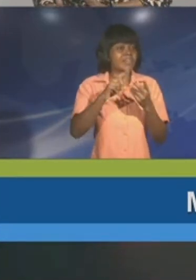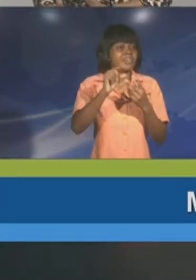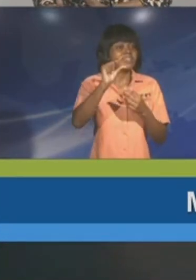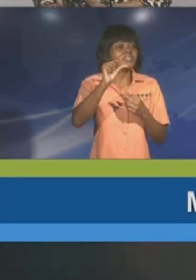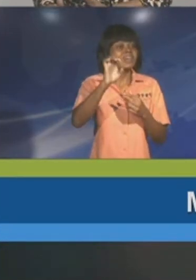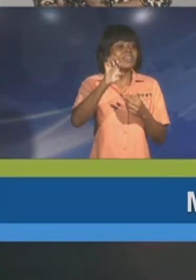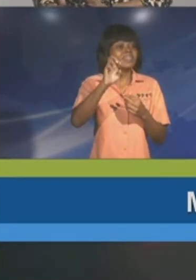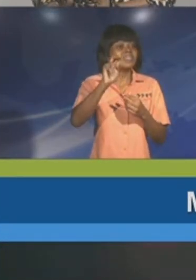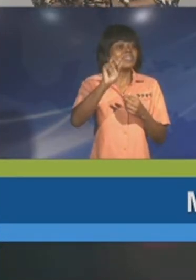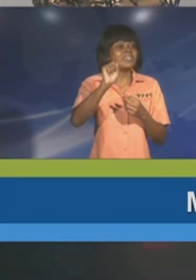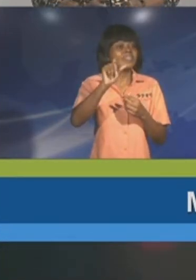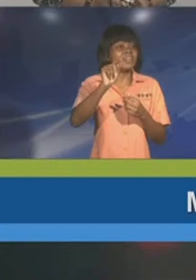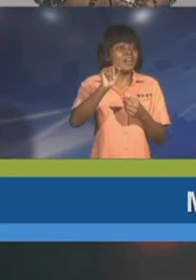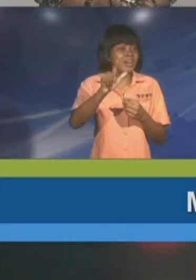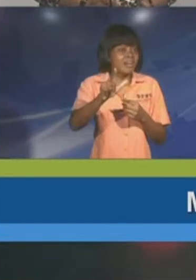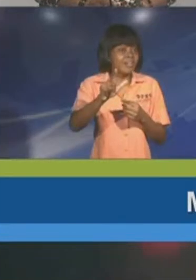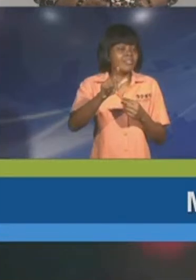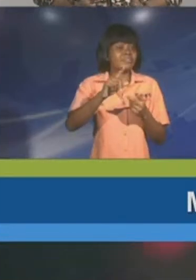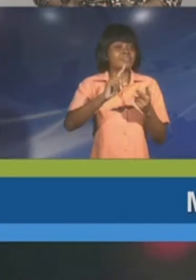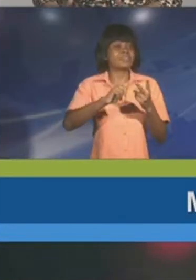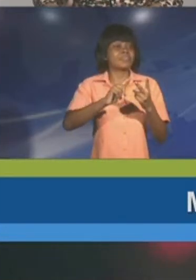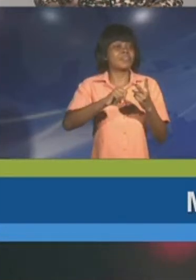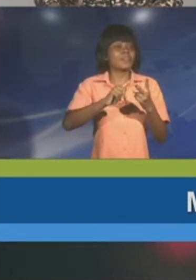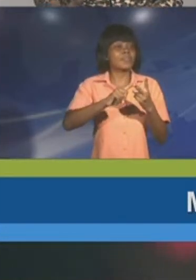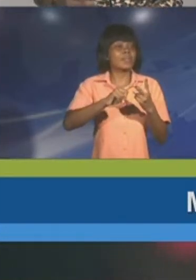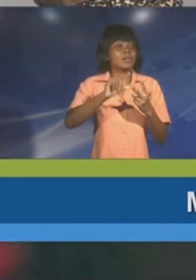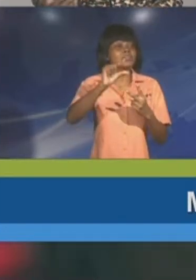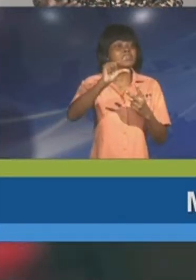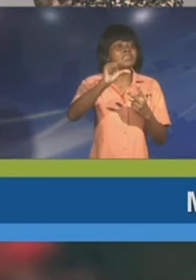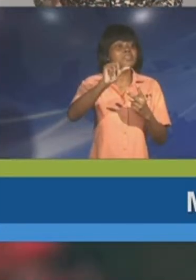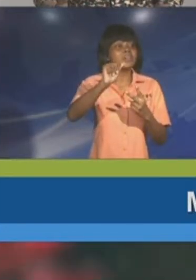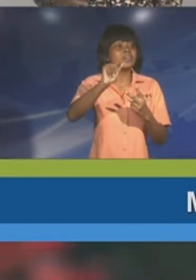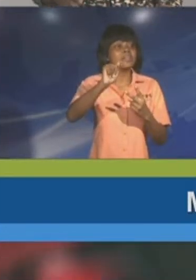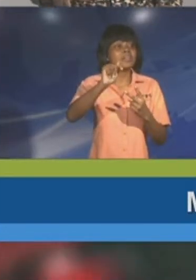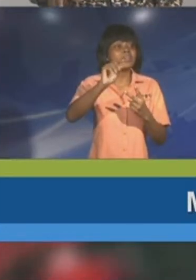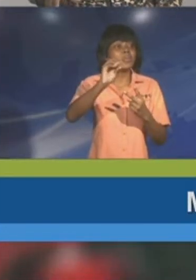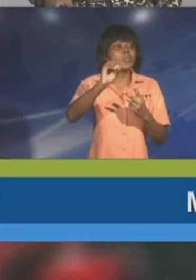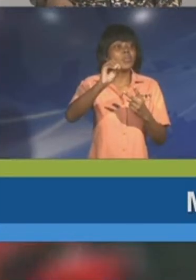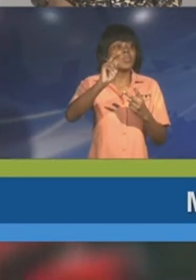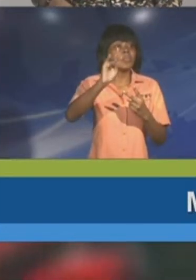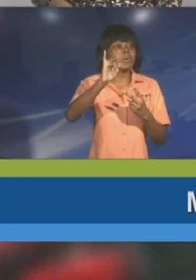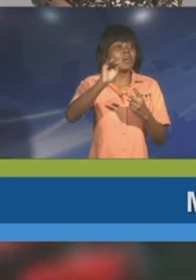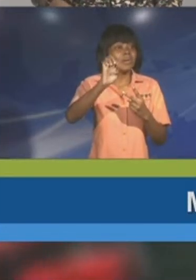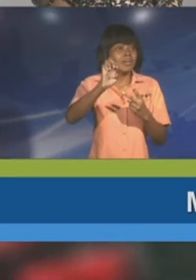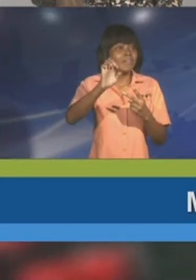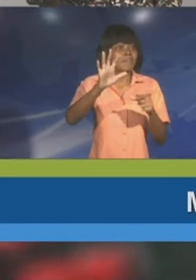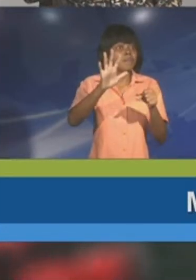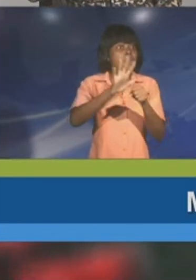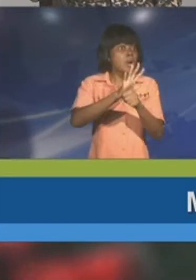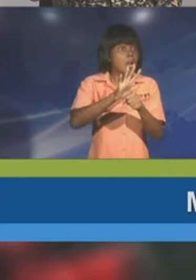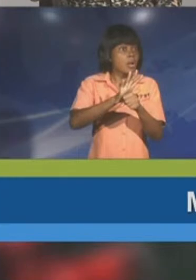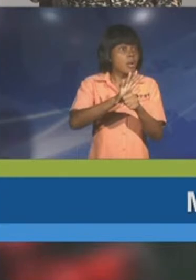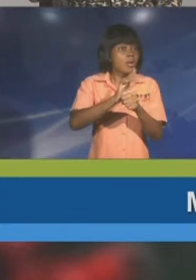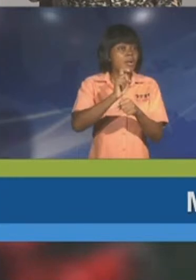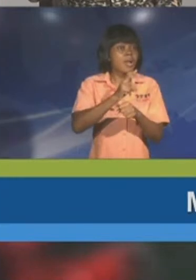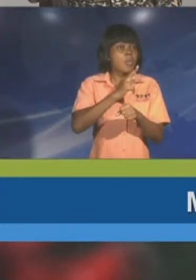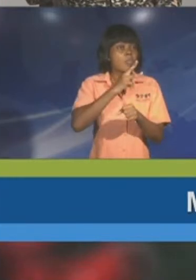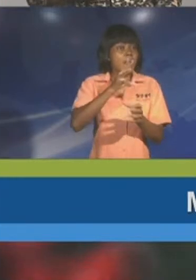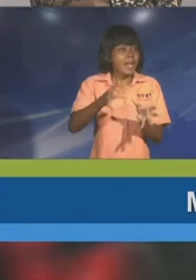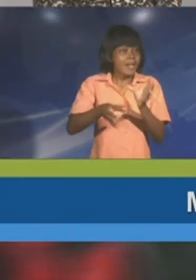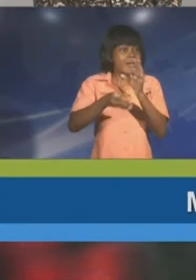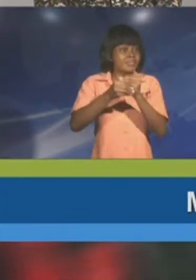watered down coconut water. So don't have them have diarrhea and not be prepared by that. Make sure you have it there in your kit. Also, vitamin